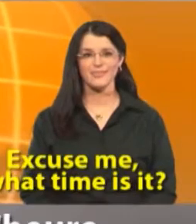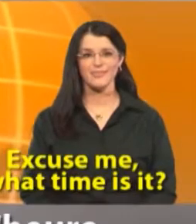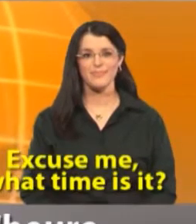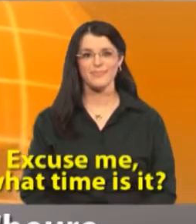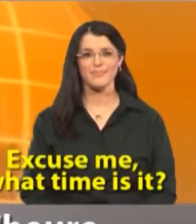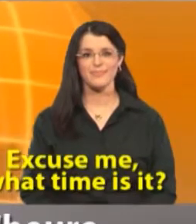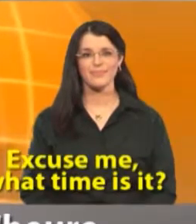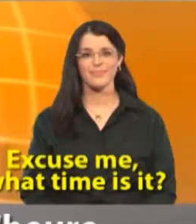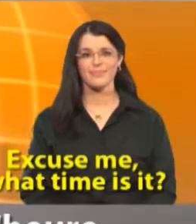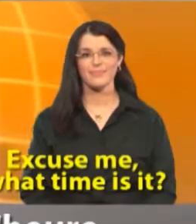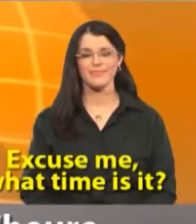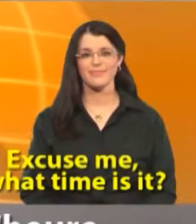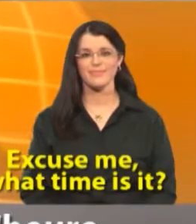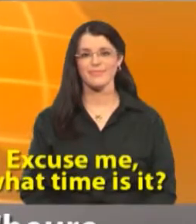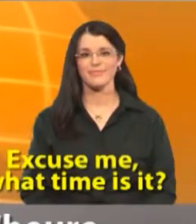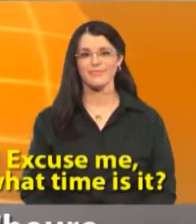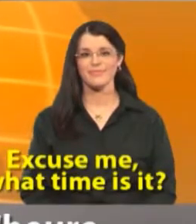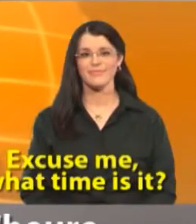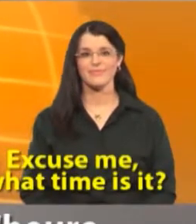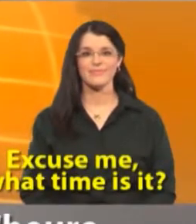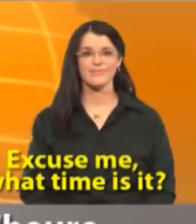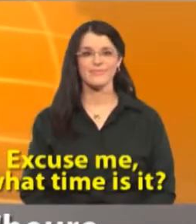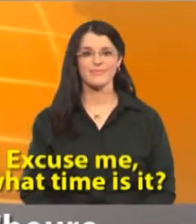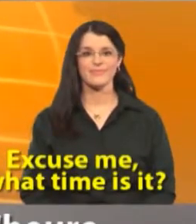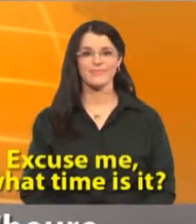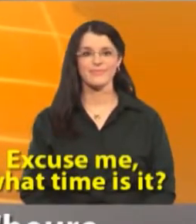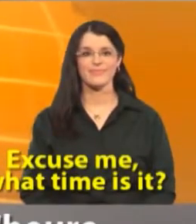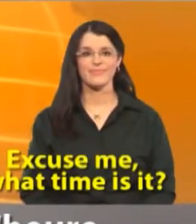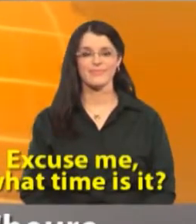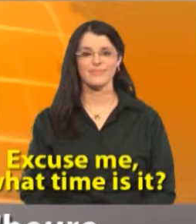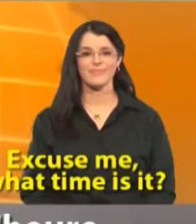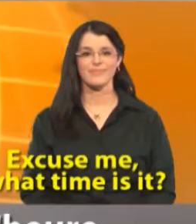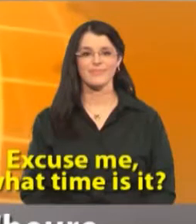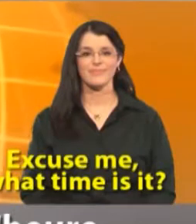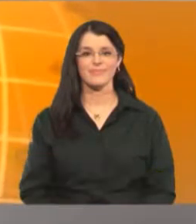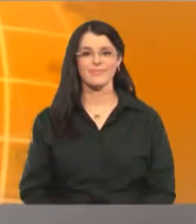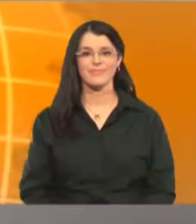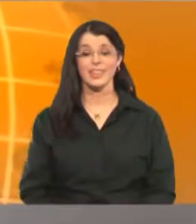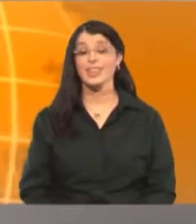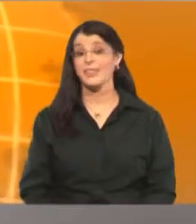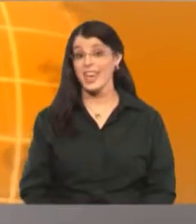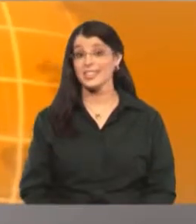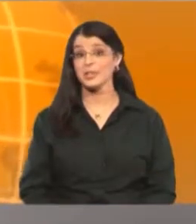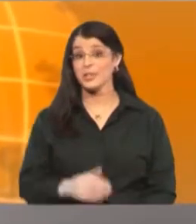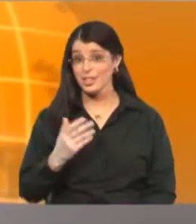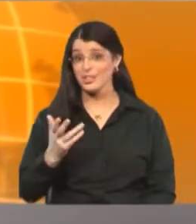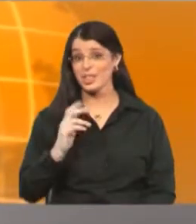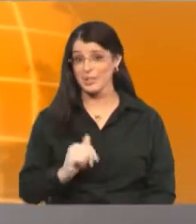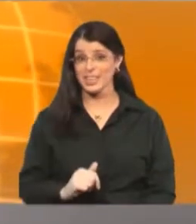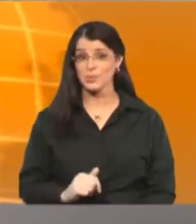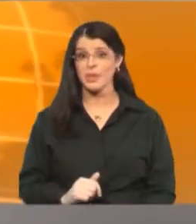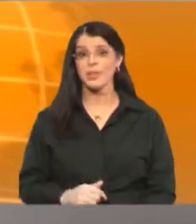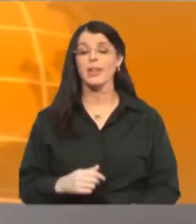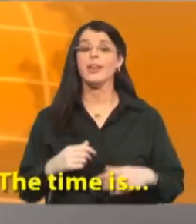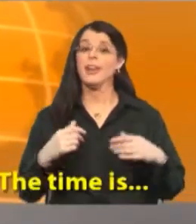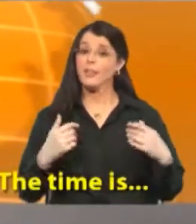Vous avez l'heure, s'il vous plaît? Vous avez l'heure, s'il vous plaît? The answer usually